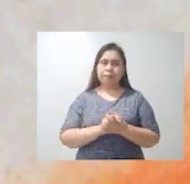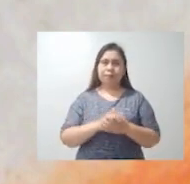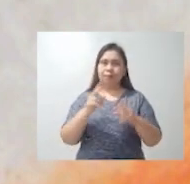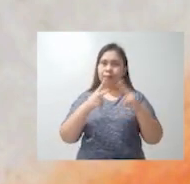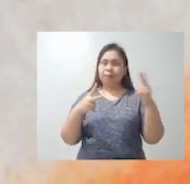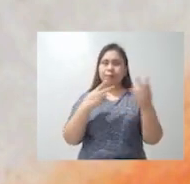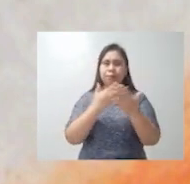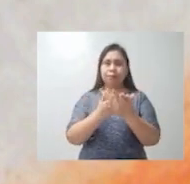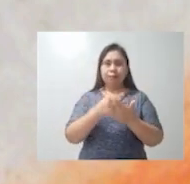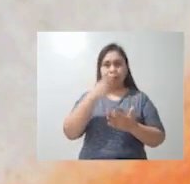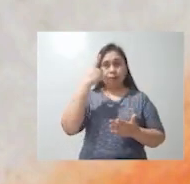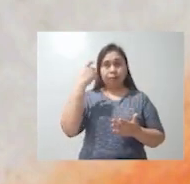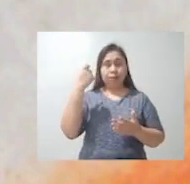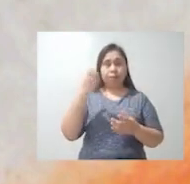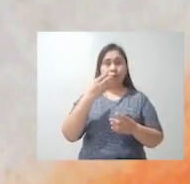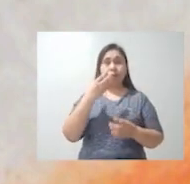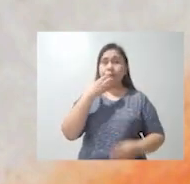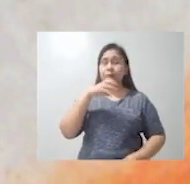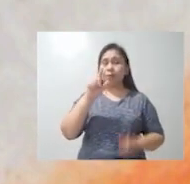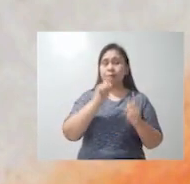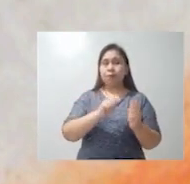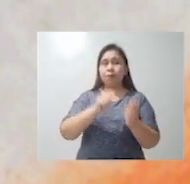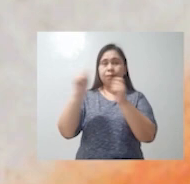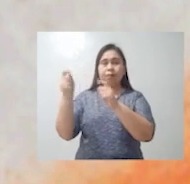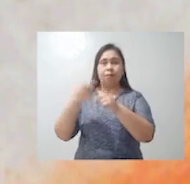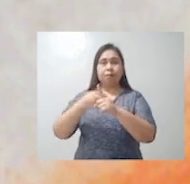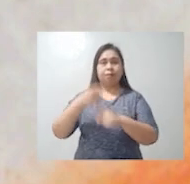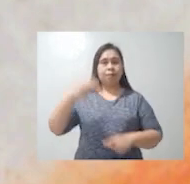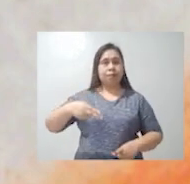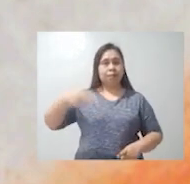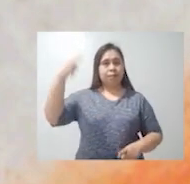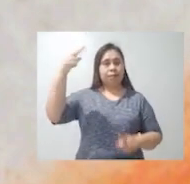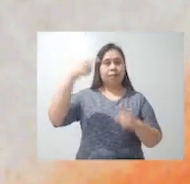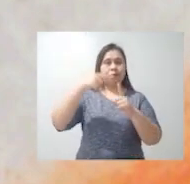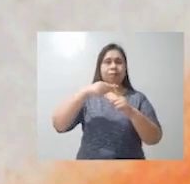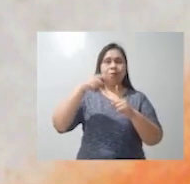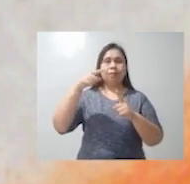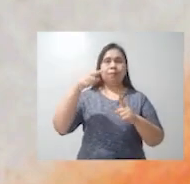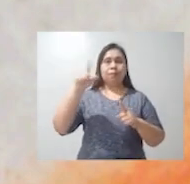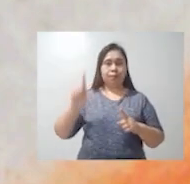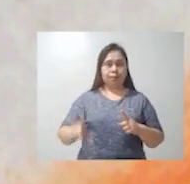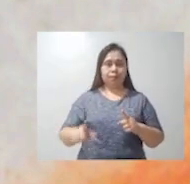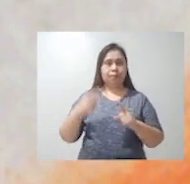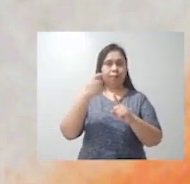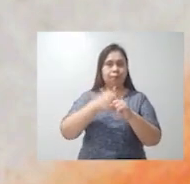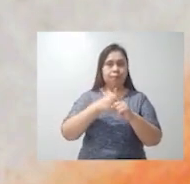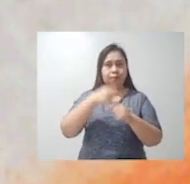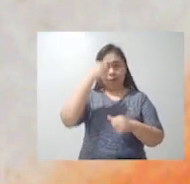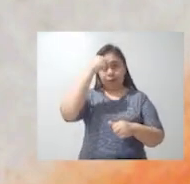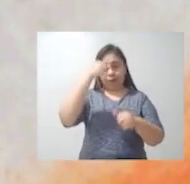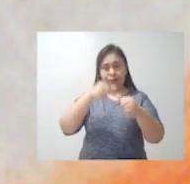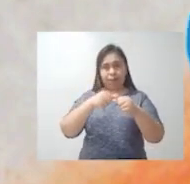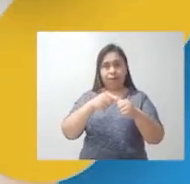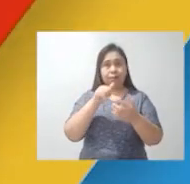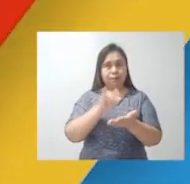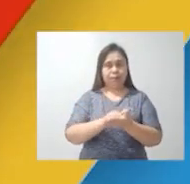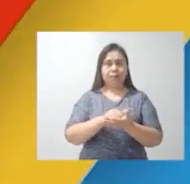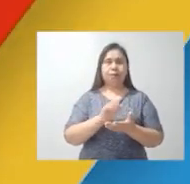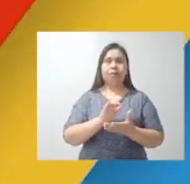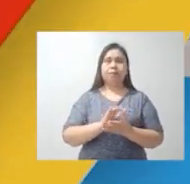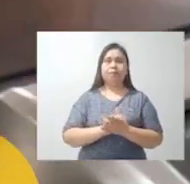Very good, because heat transfers from higher temperature to lower temperature. Take note of that, Fernandino